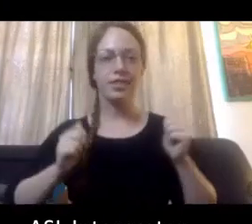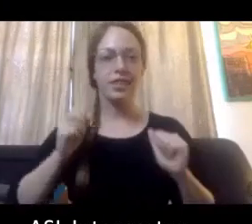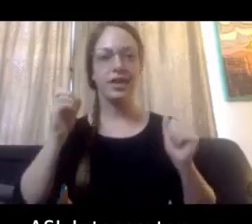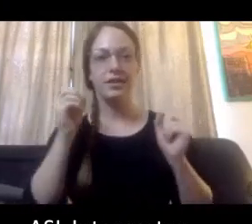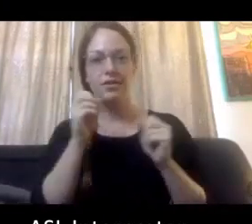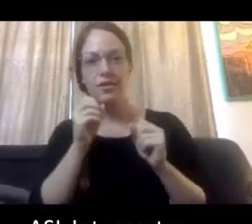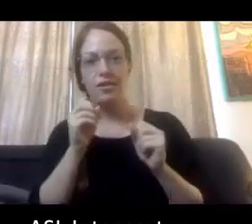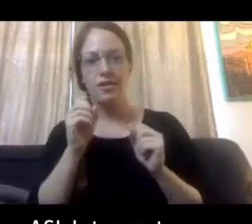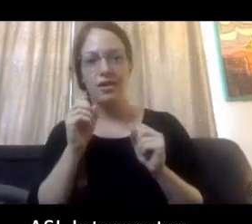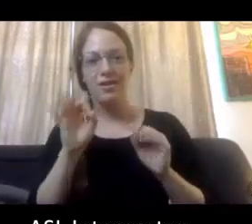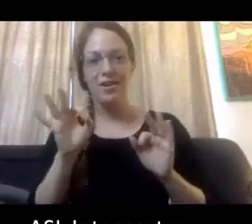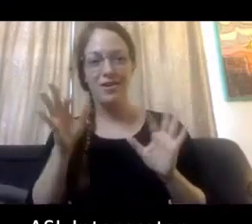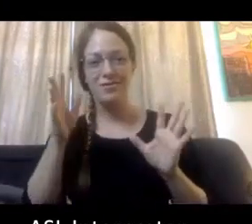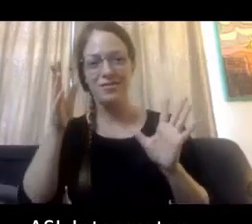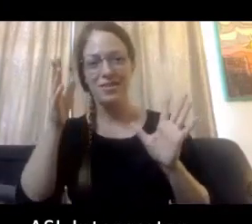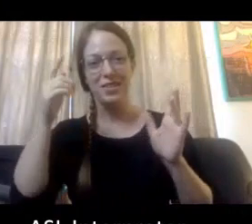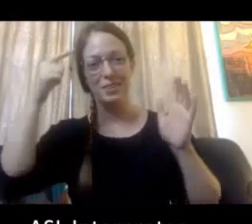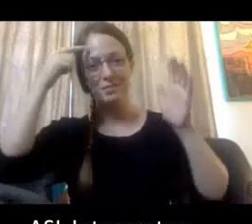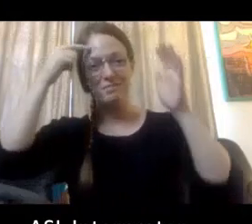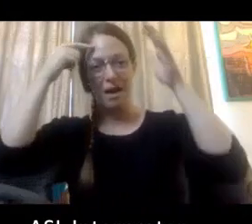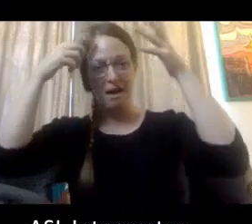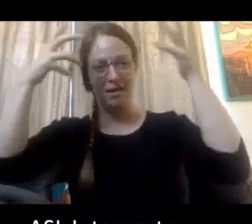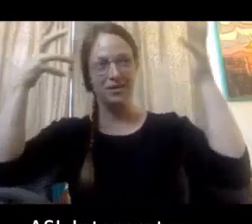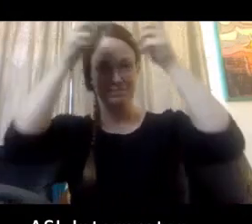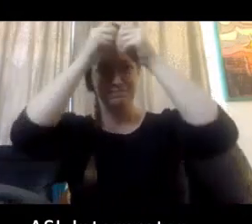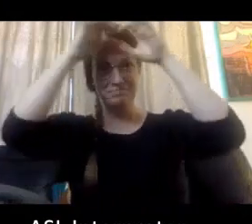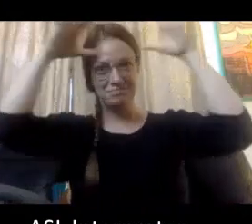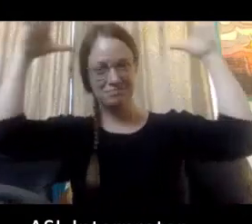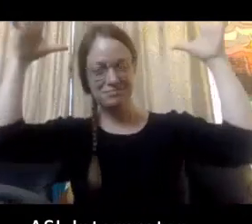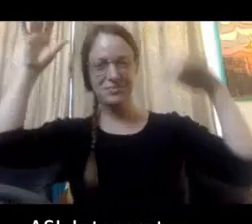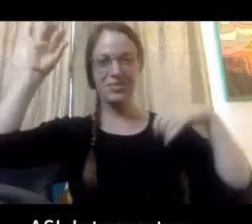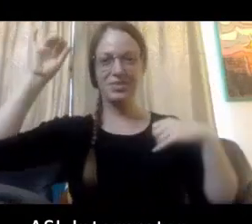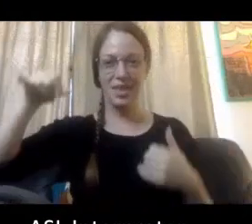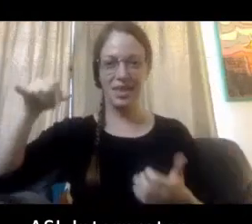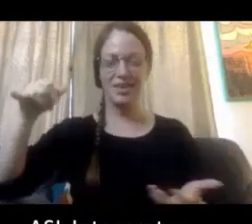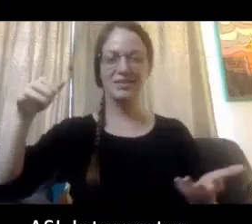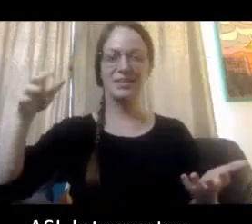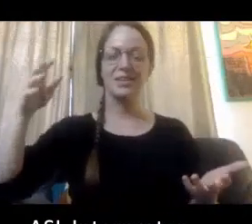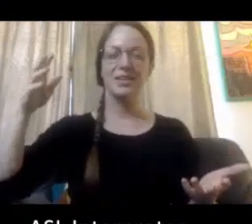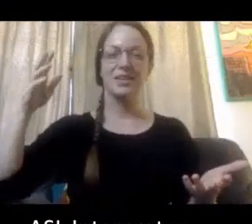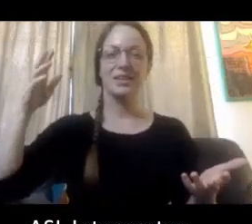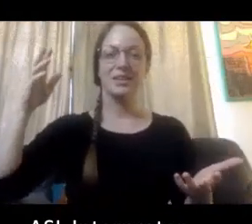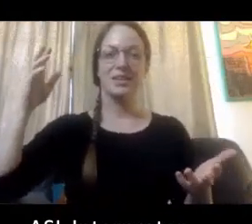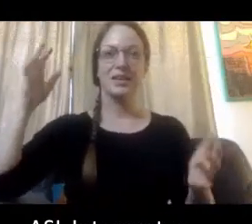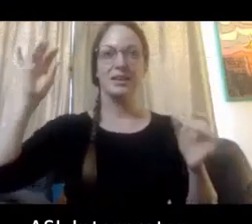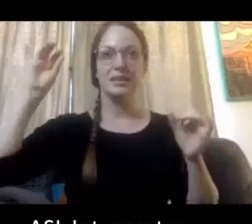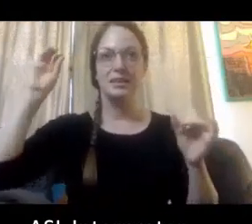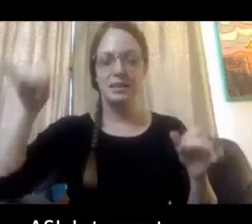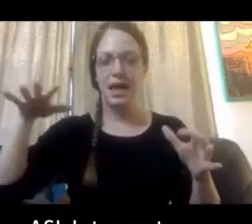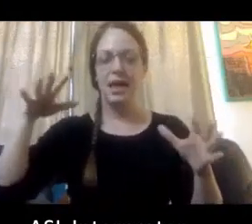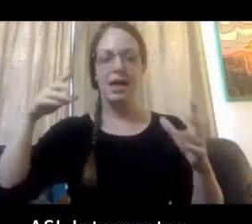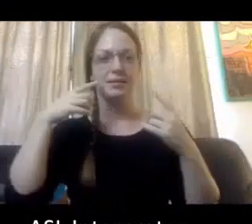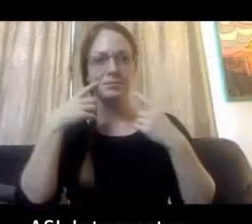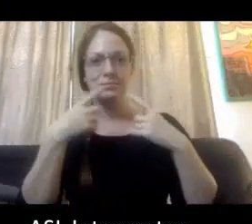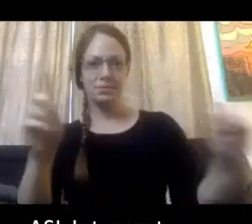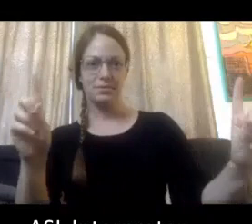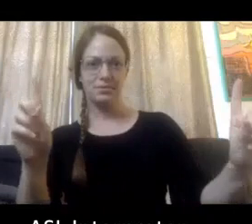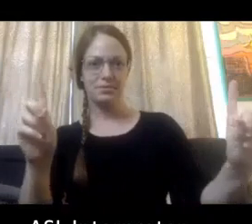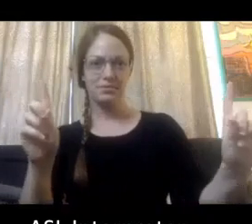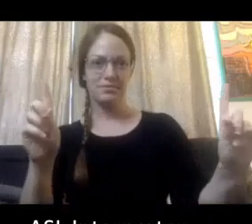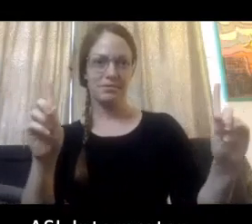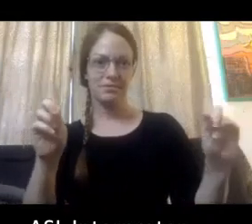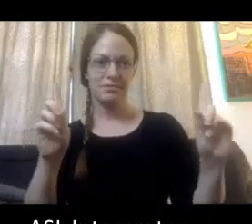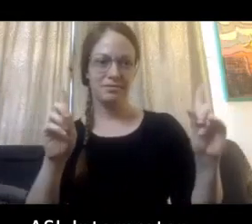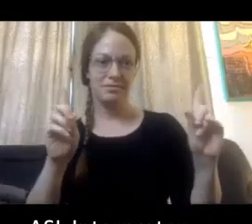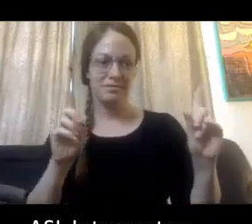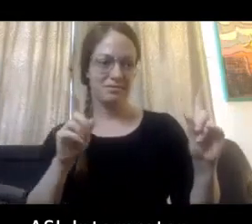nice to hear from one of my players that worked really well, or that was really evocative.